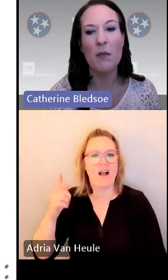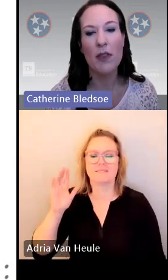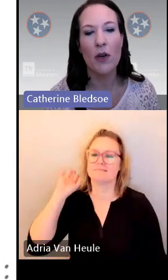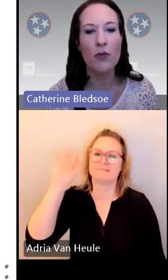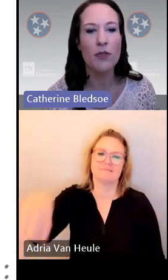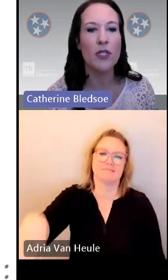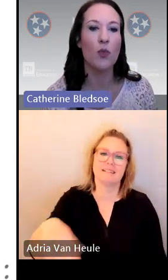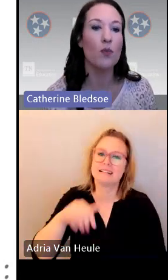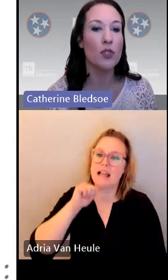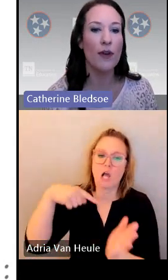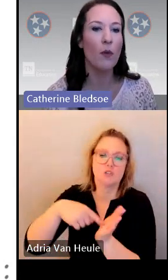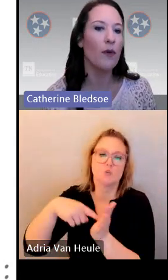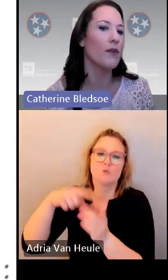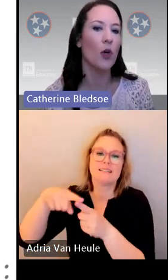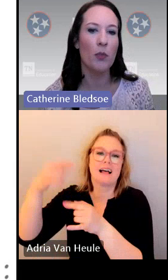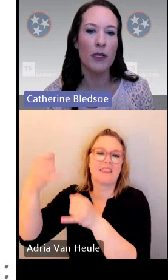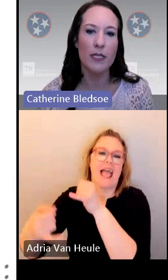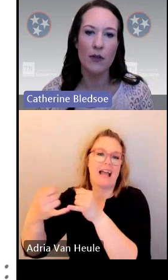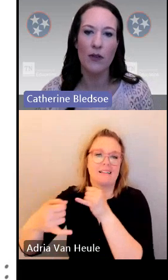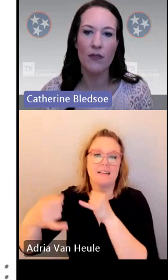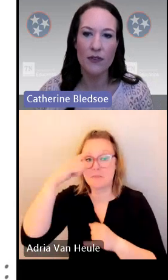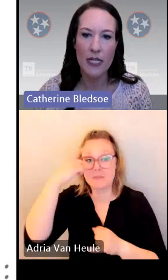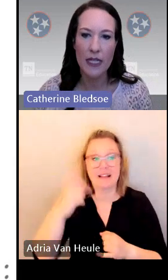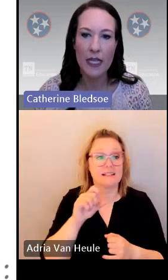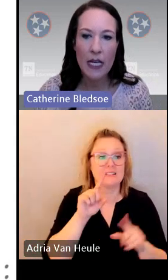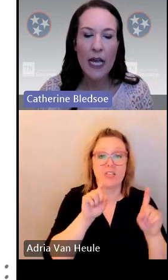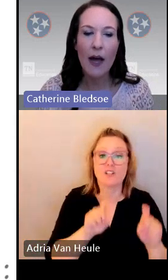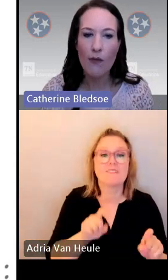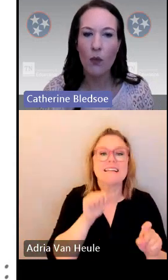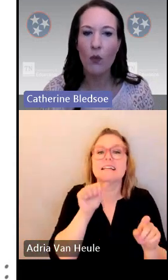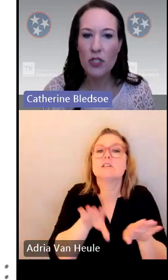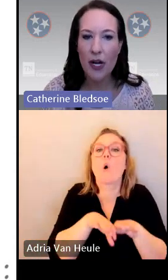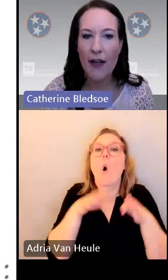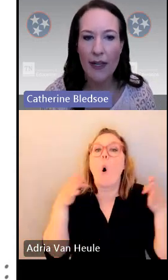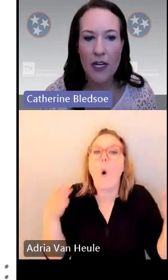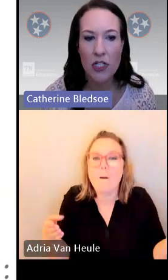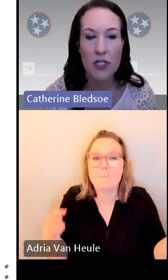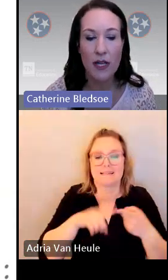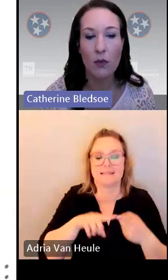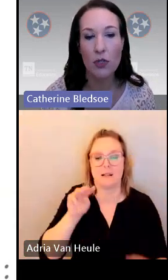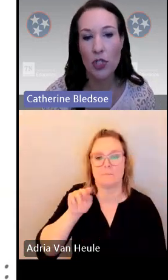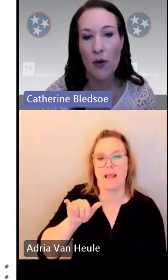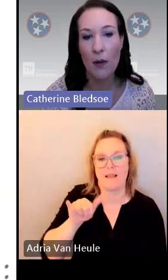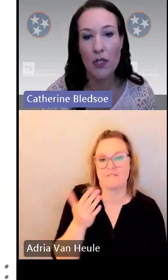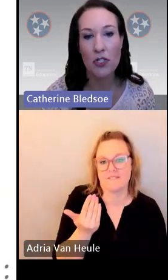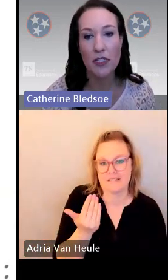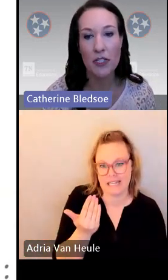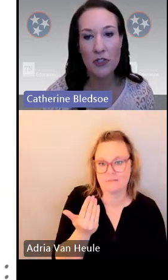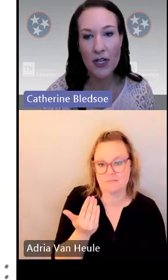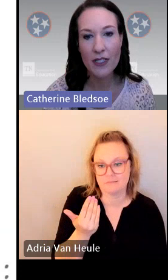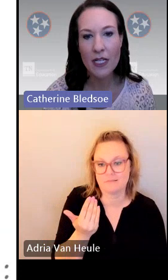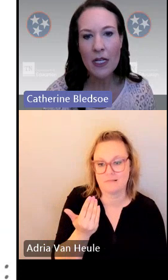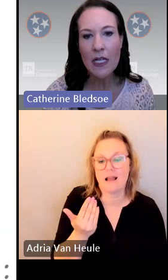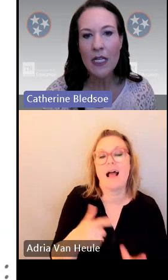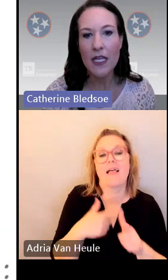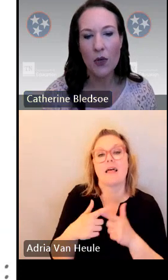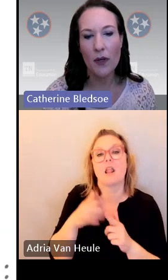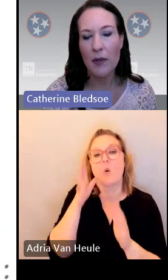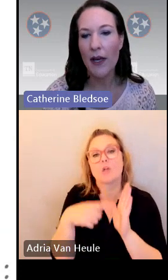you can't submit those because the survey won't even open until the 15th. However, once your allocations, that will show how much your